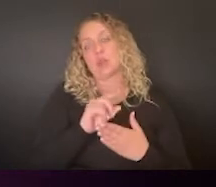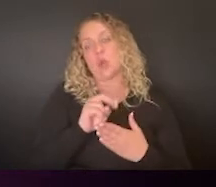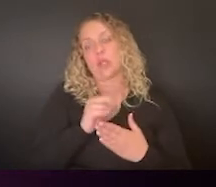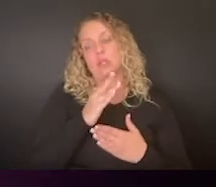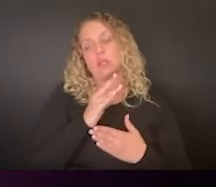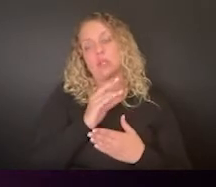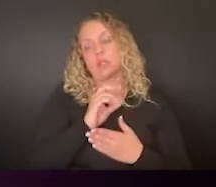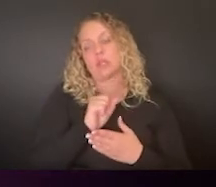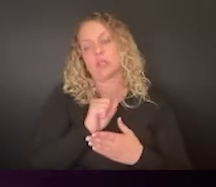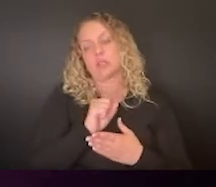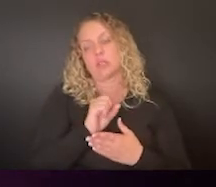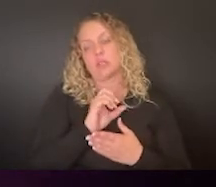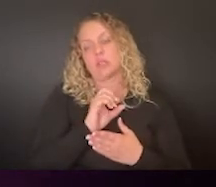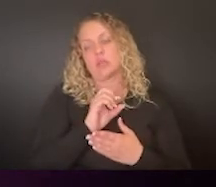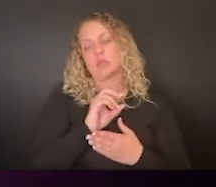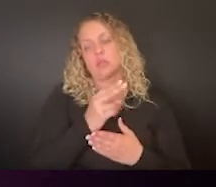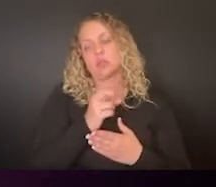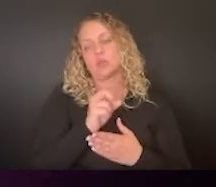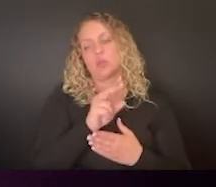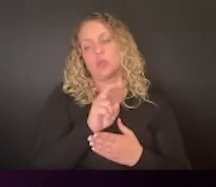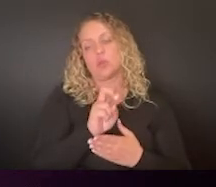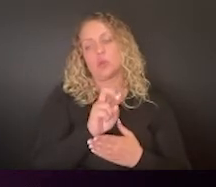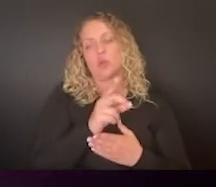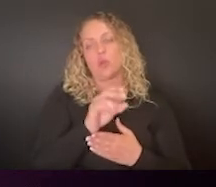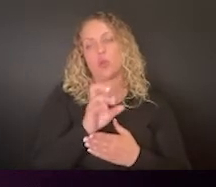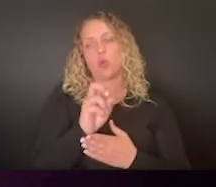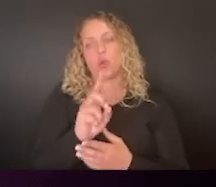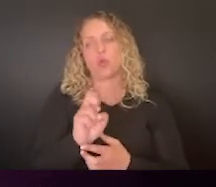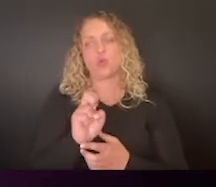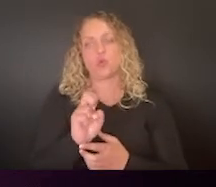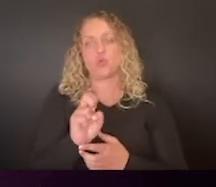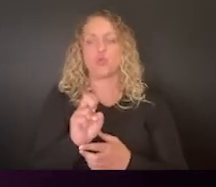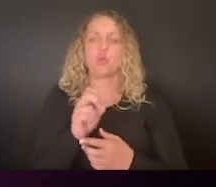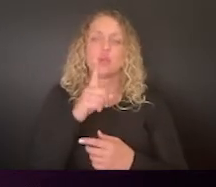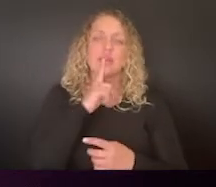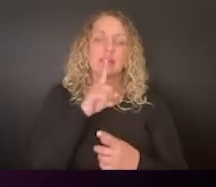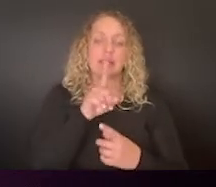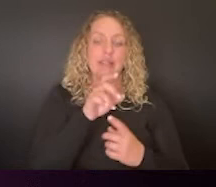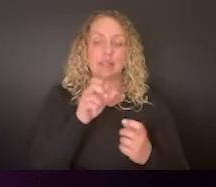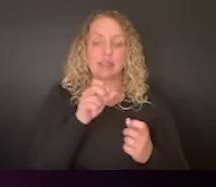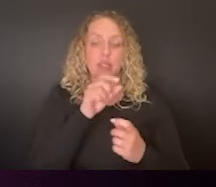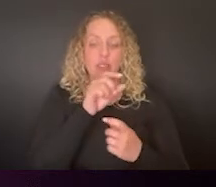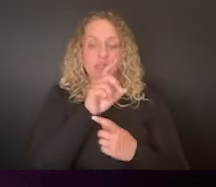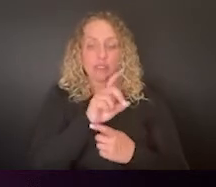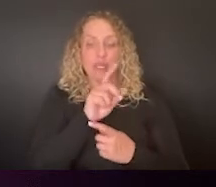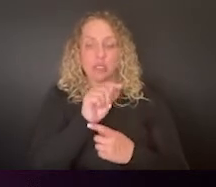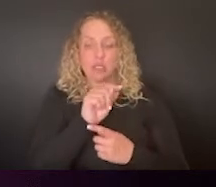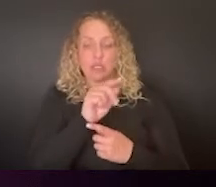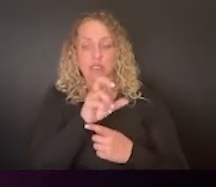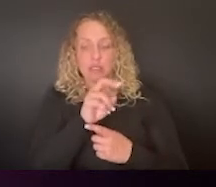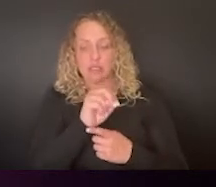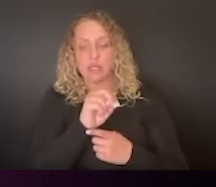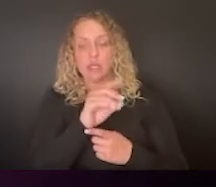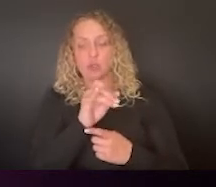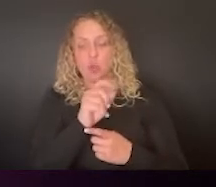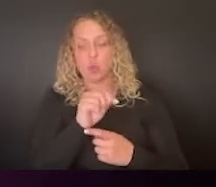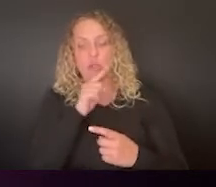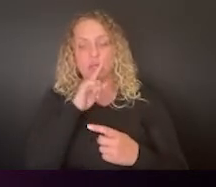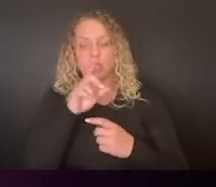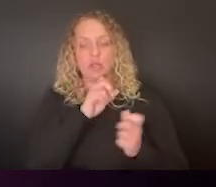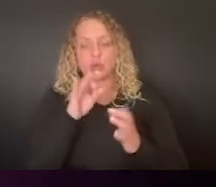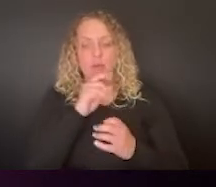Style Dictionary. If you've never heard of design tokens, Sunka Road tweeted a great